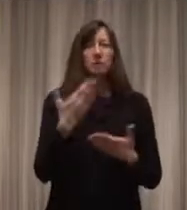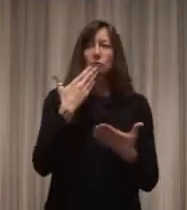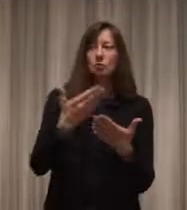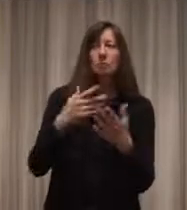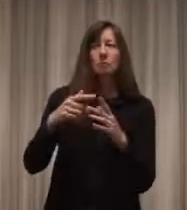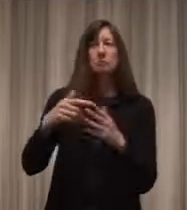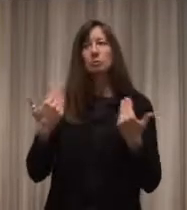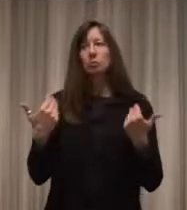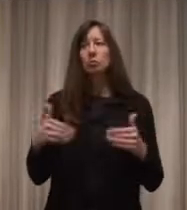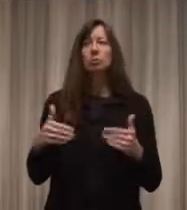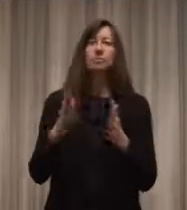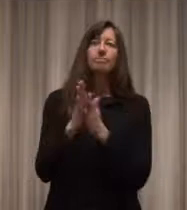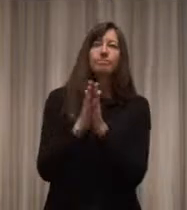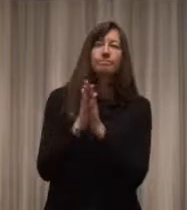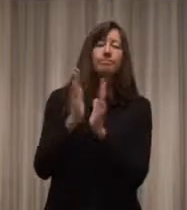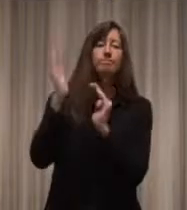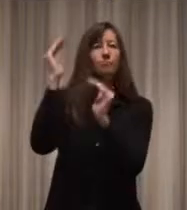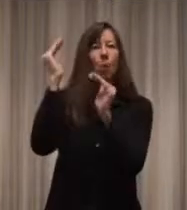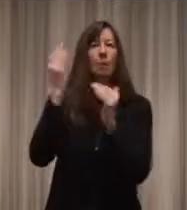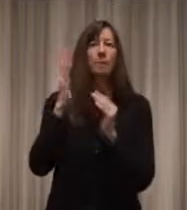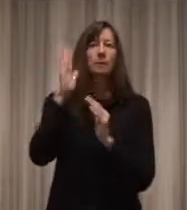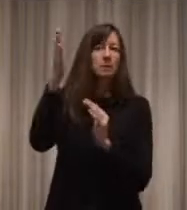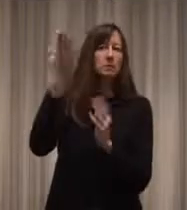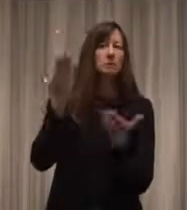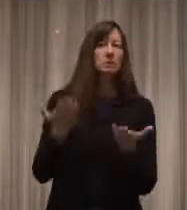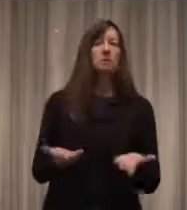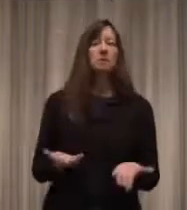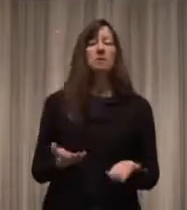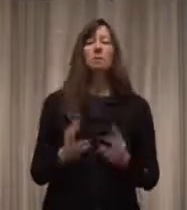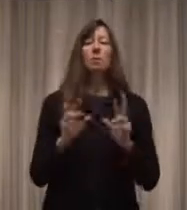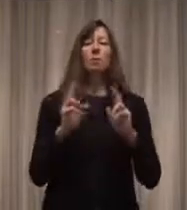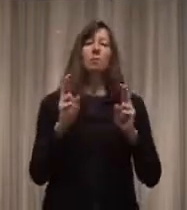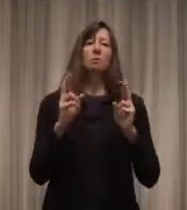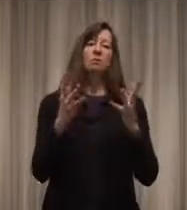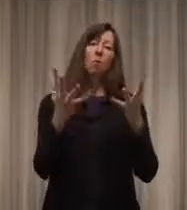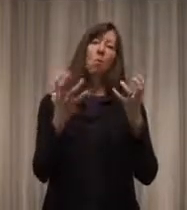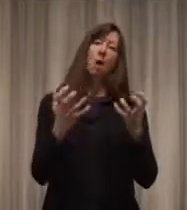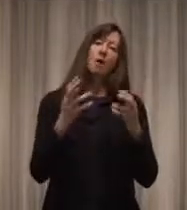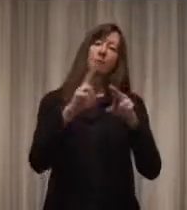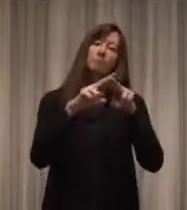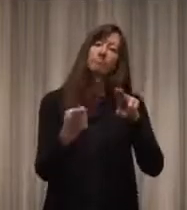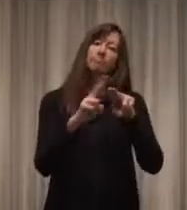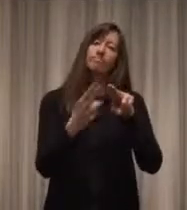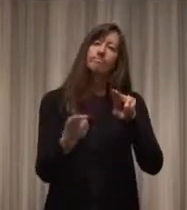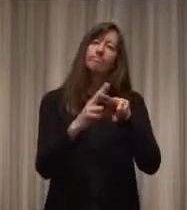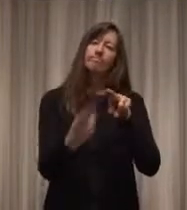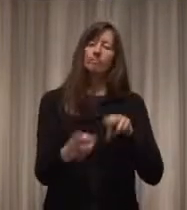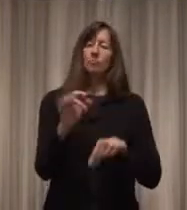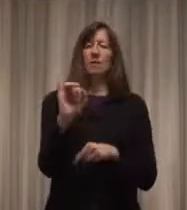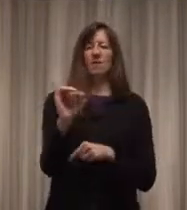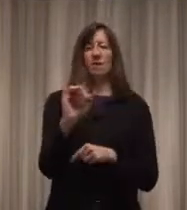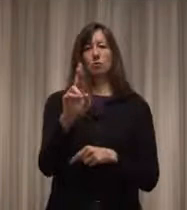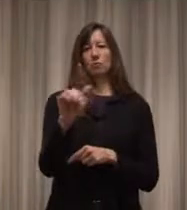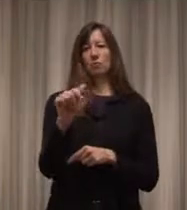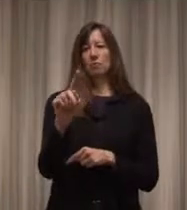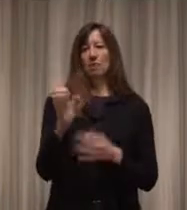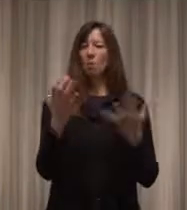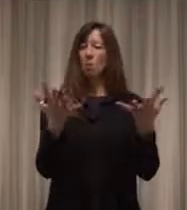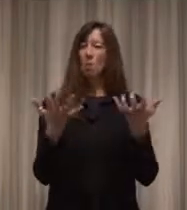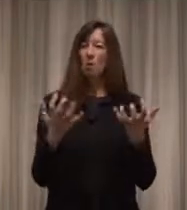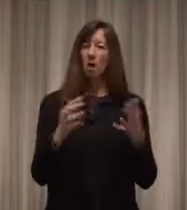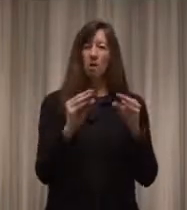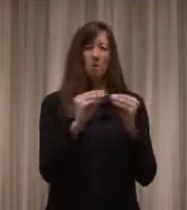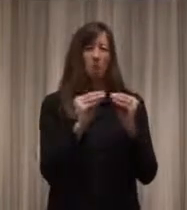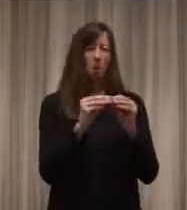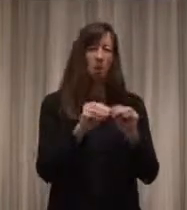5%, and let's continue to work to bring that down and down and down to where we were in the late spring and summer,